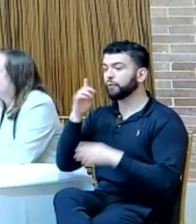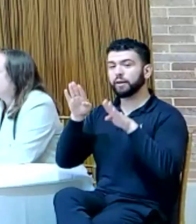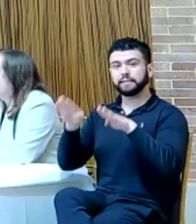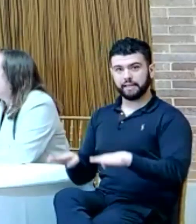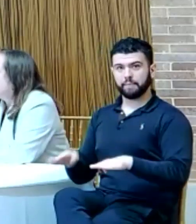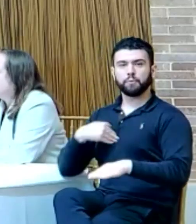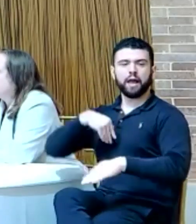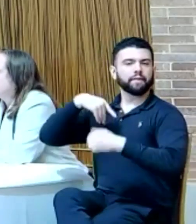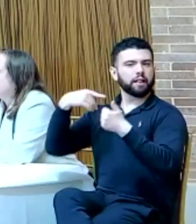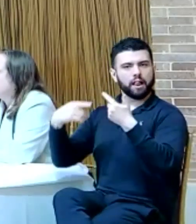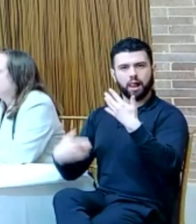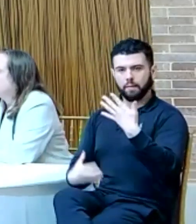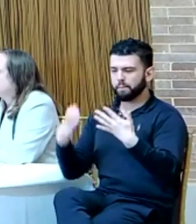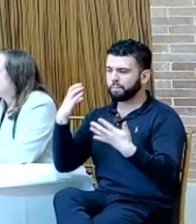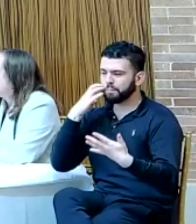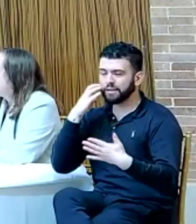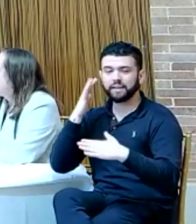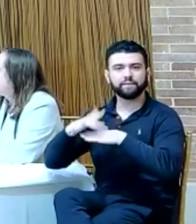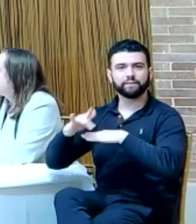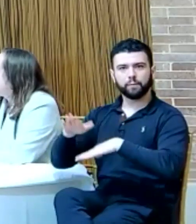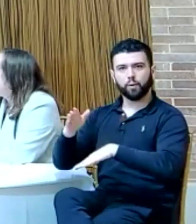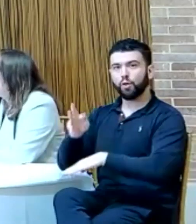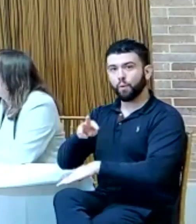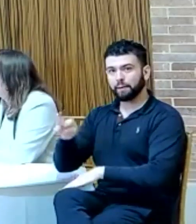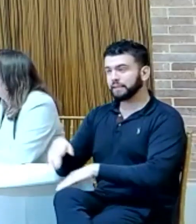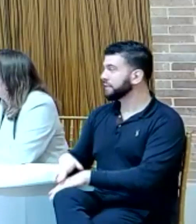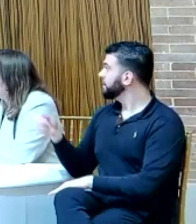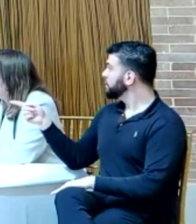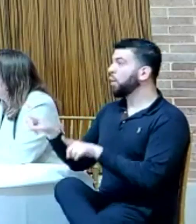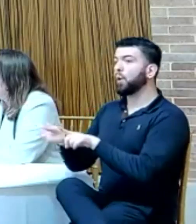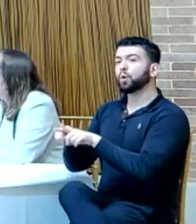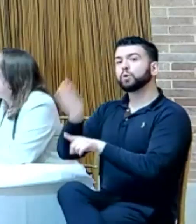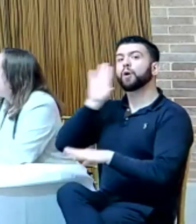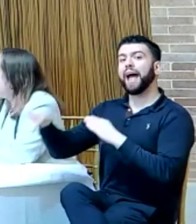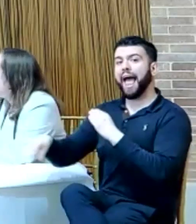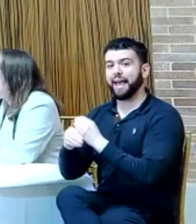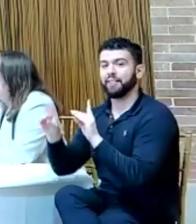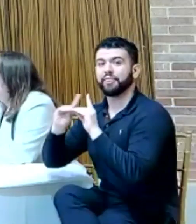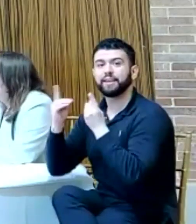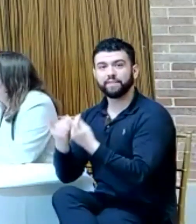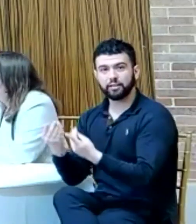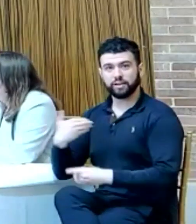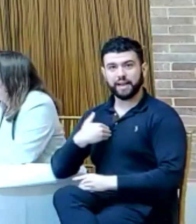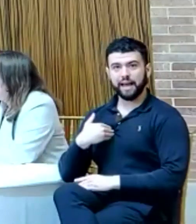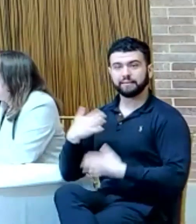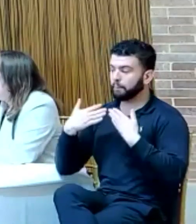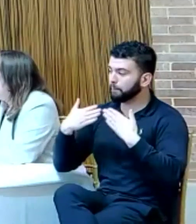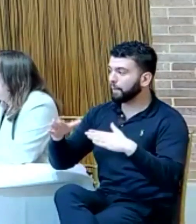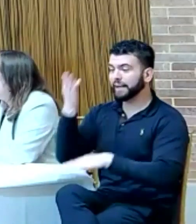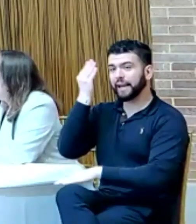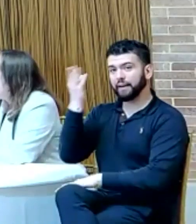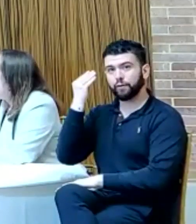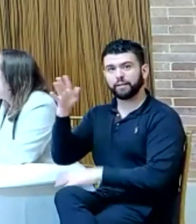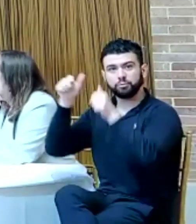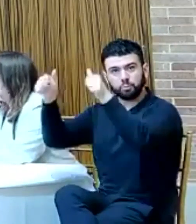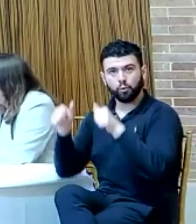plenty um of them available on our website I also want to add that the division has public information on their